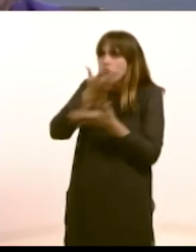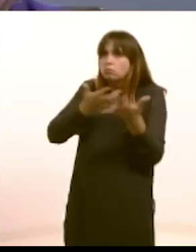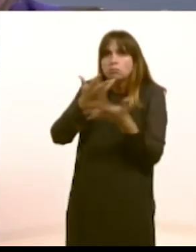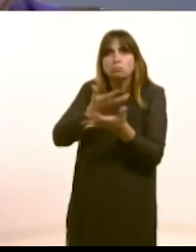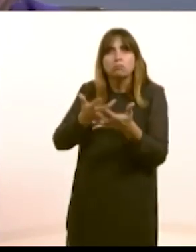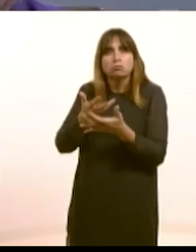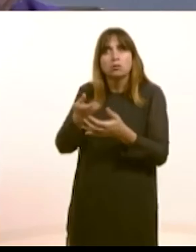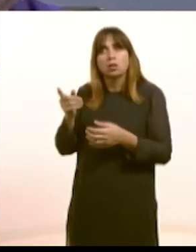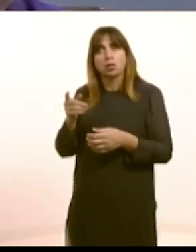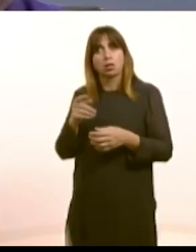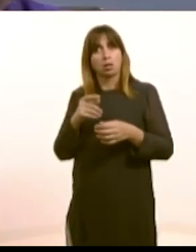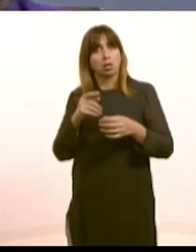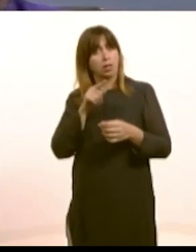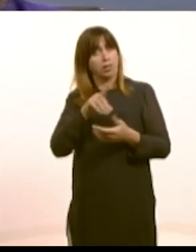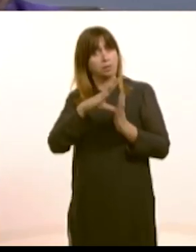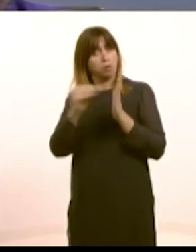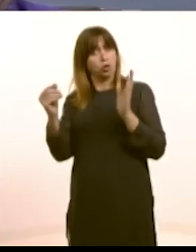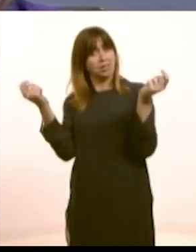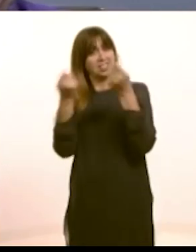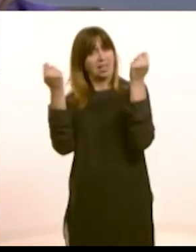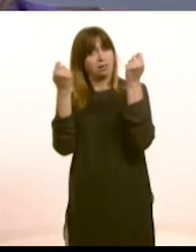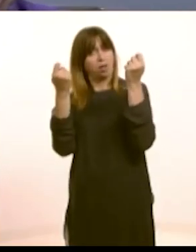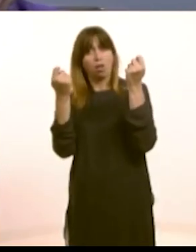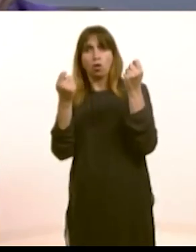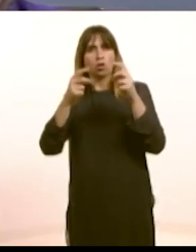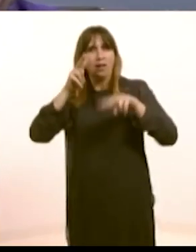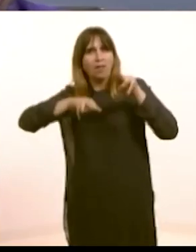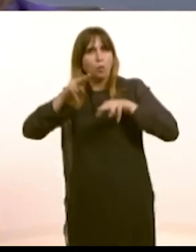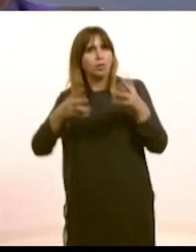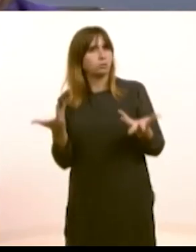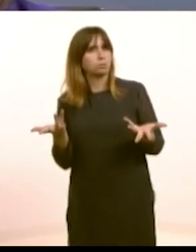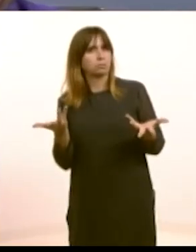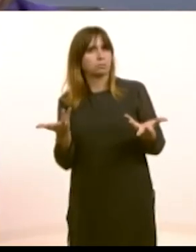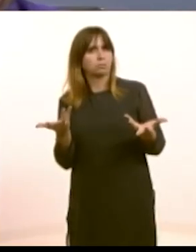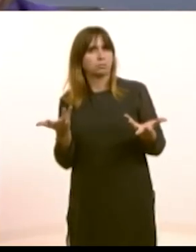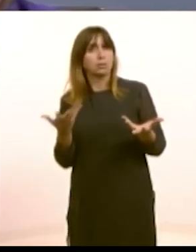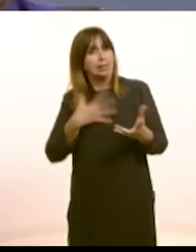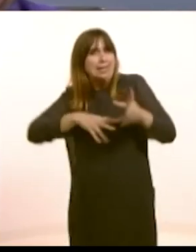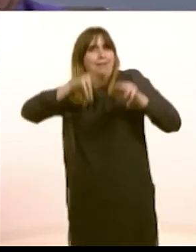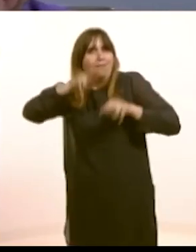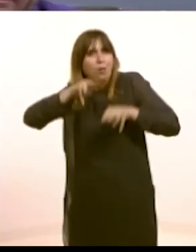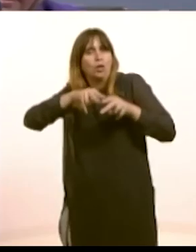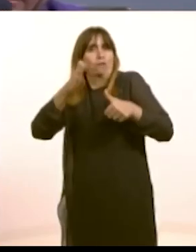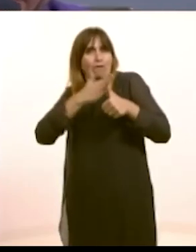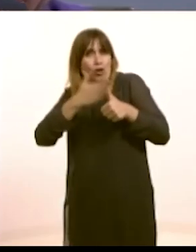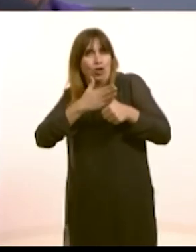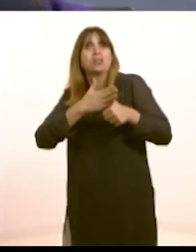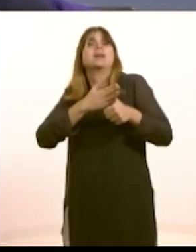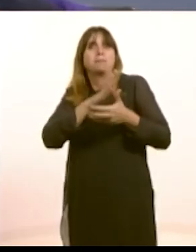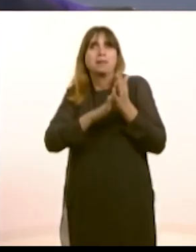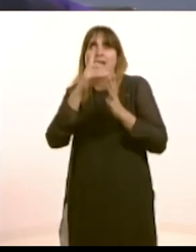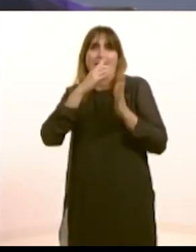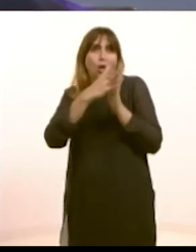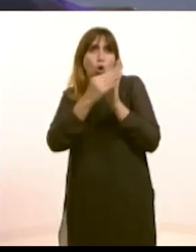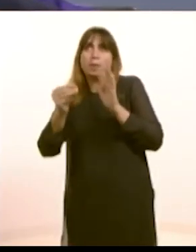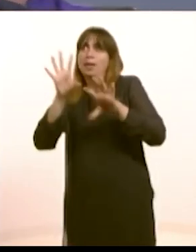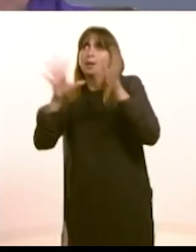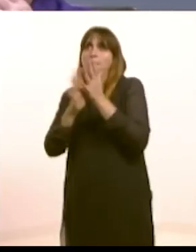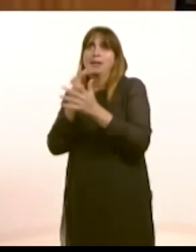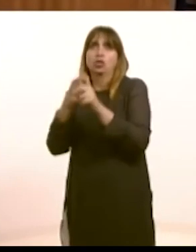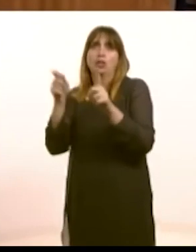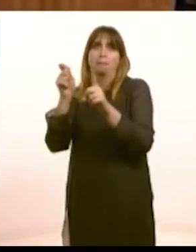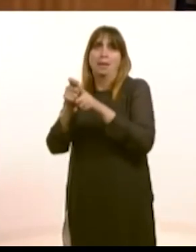evaluate whether that model is a successful model which can be applied elsewhere across Wales in order to alleviate the pressure on GP numbers in the